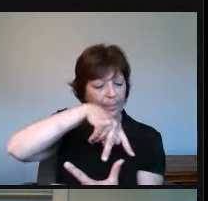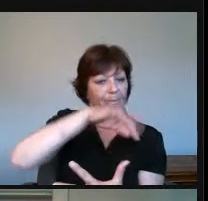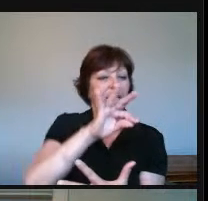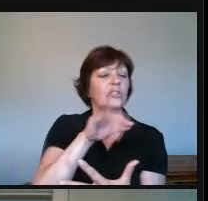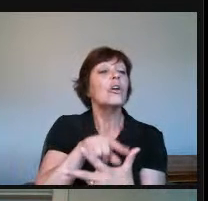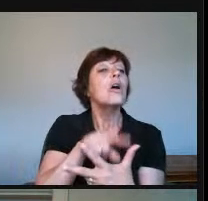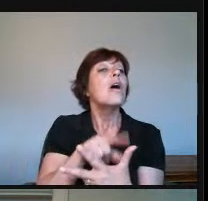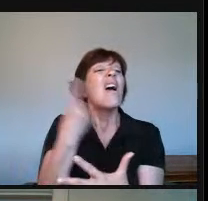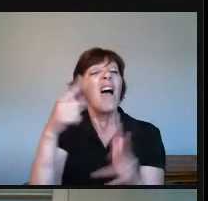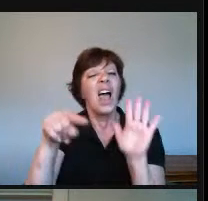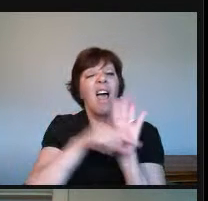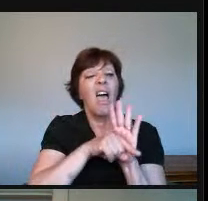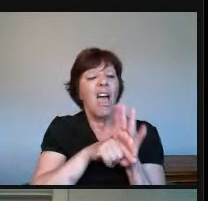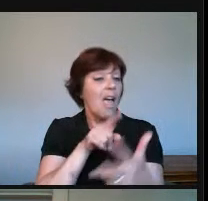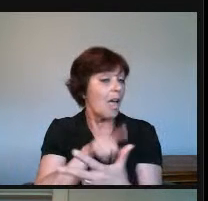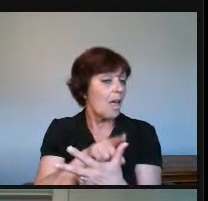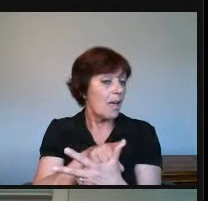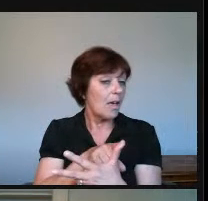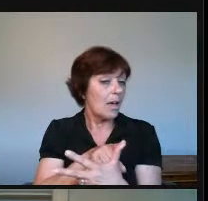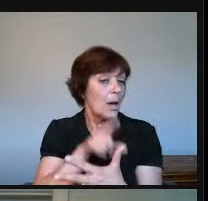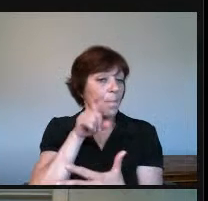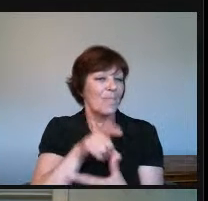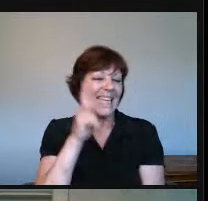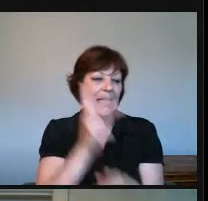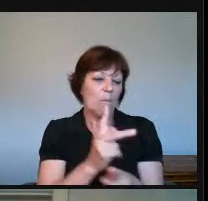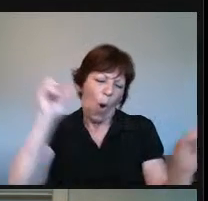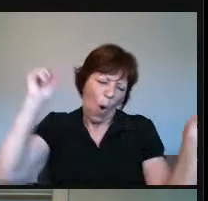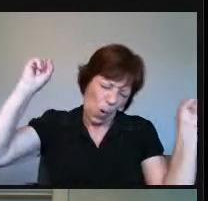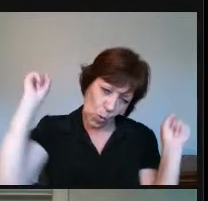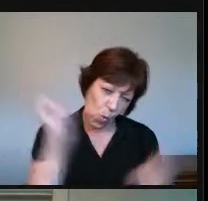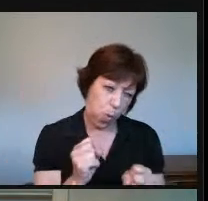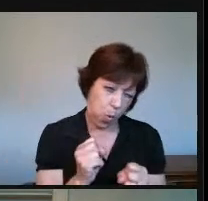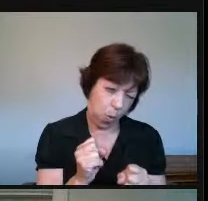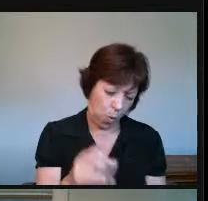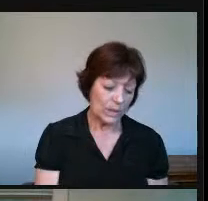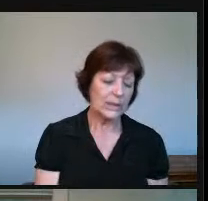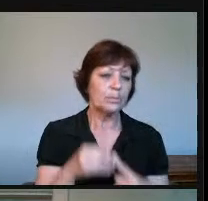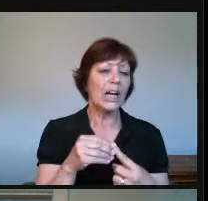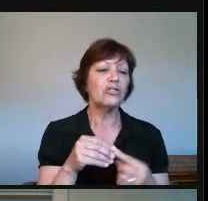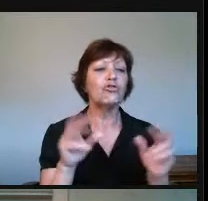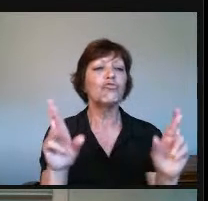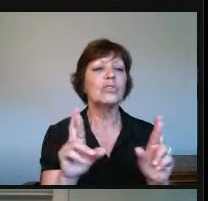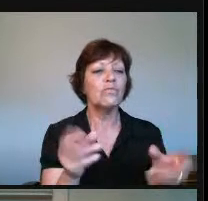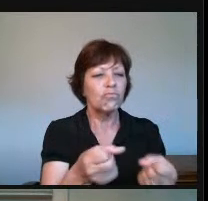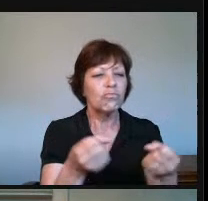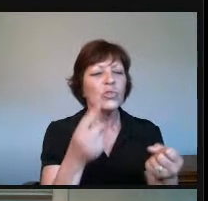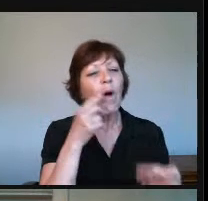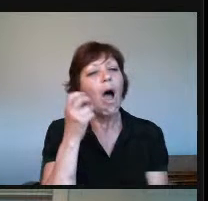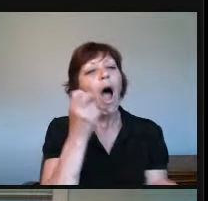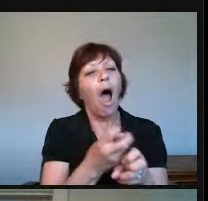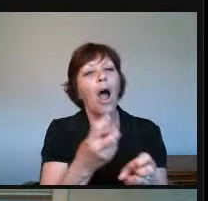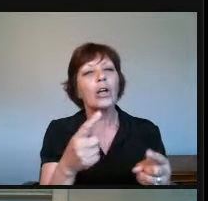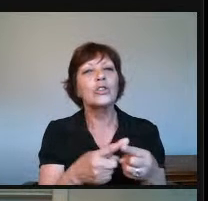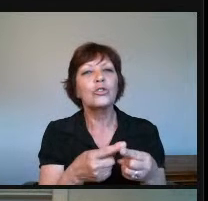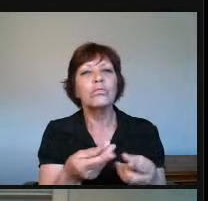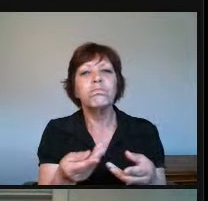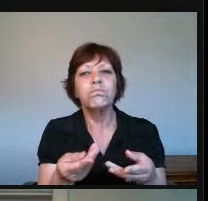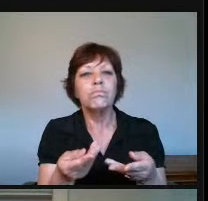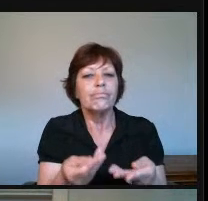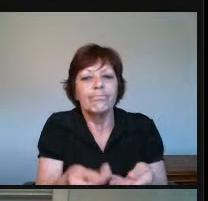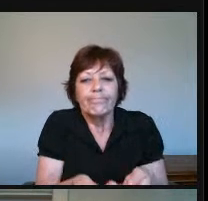from the Pfizer is that it has to be kept very cold in special refrigerators, so it is difficult to